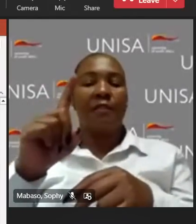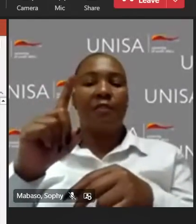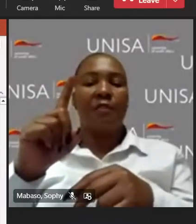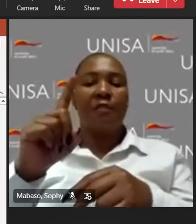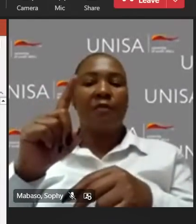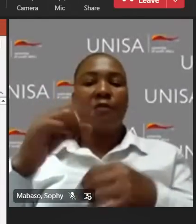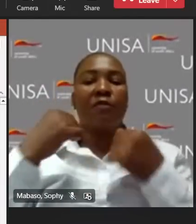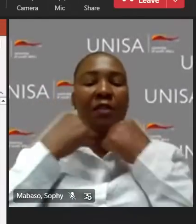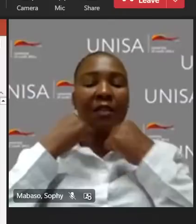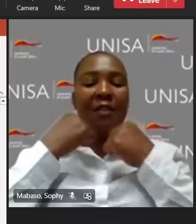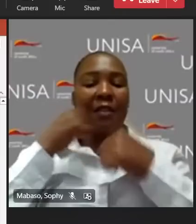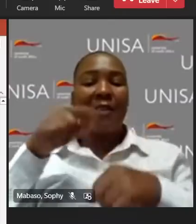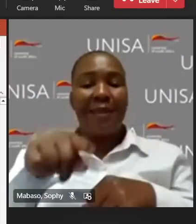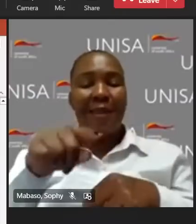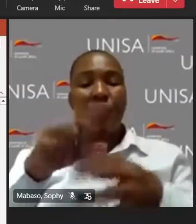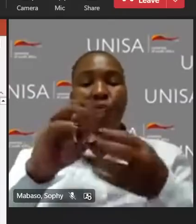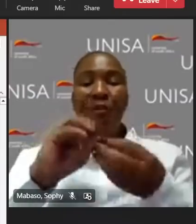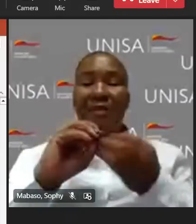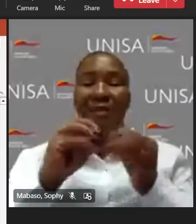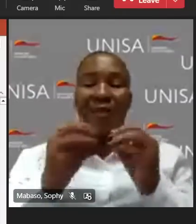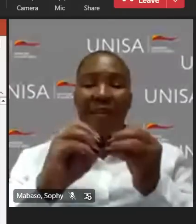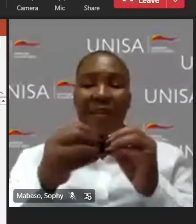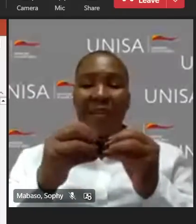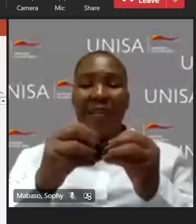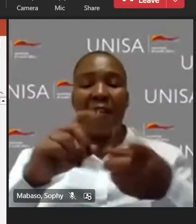financial suspension. However,